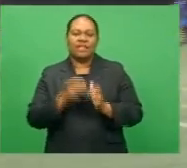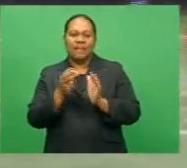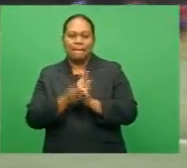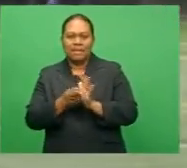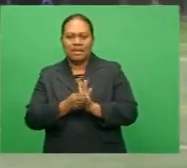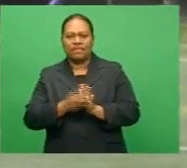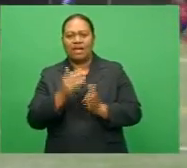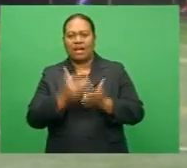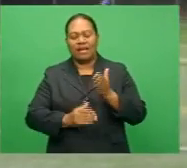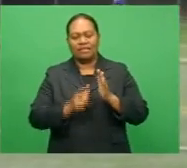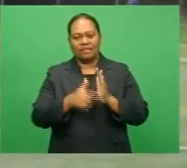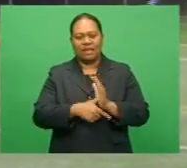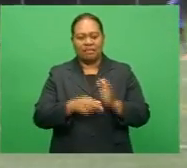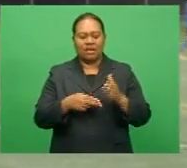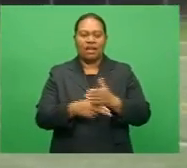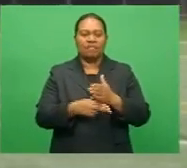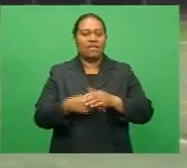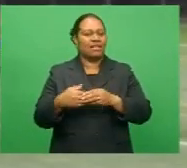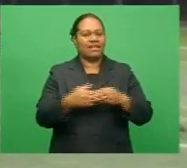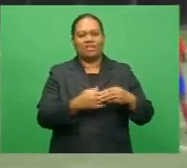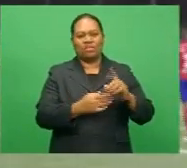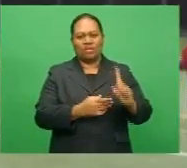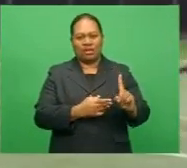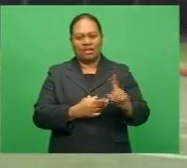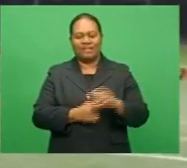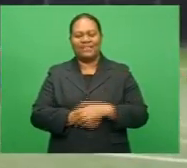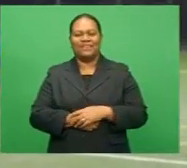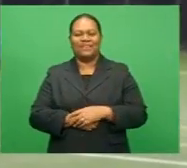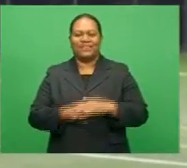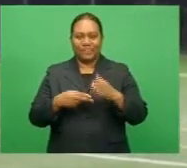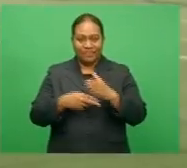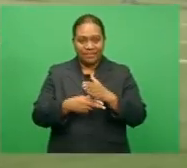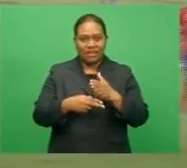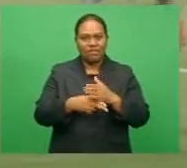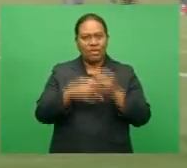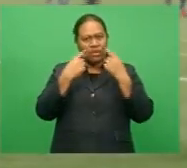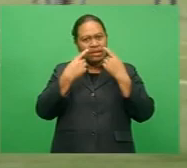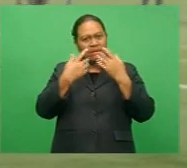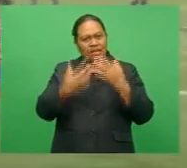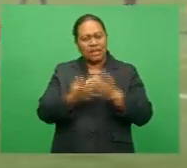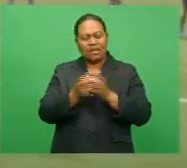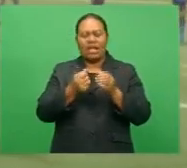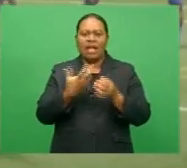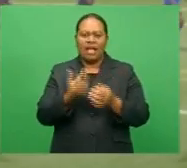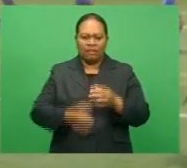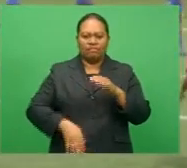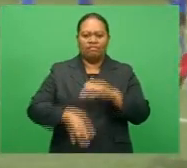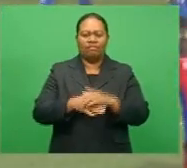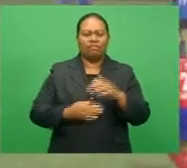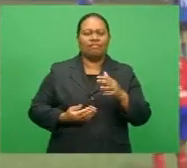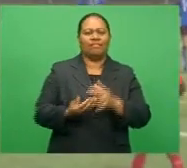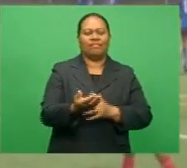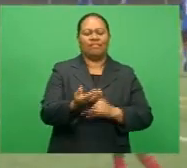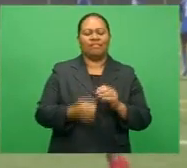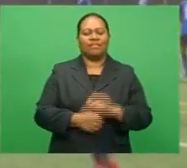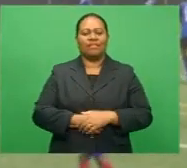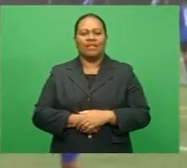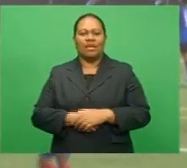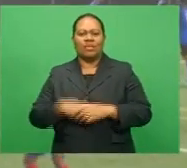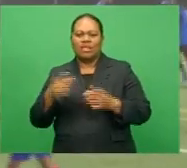halftime as Navua led 3-1. Navua continued their scoring momentum with goals from Manav Pramal,